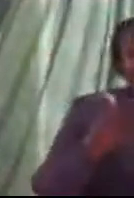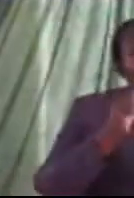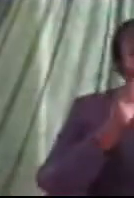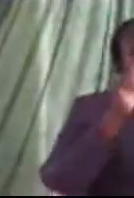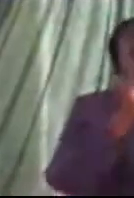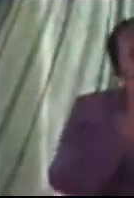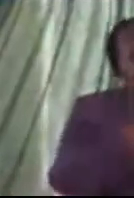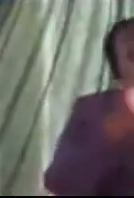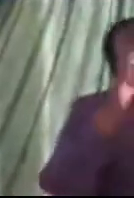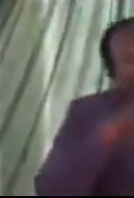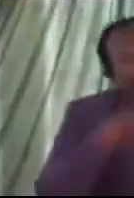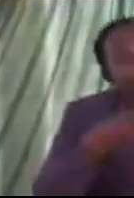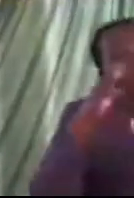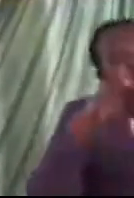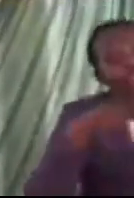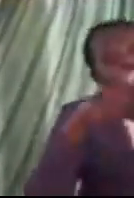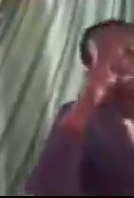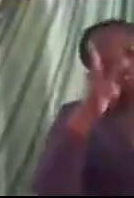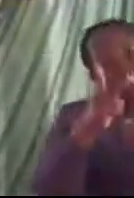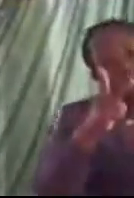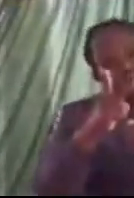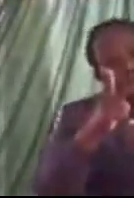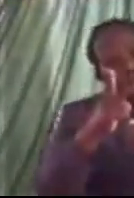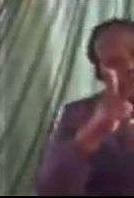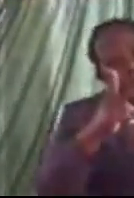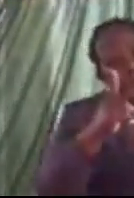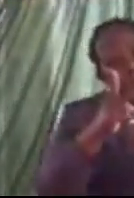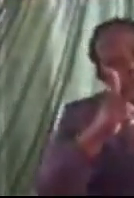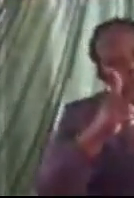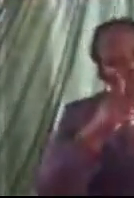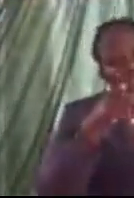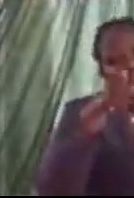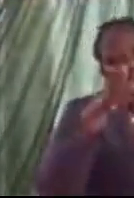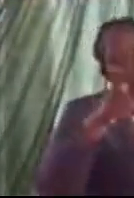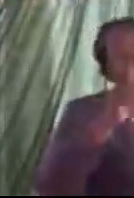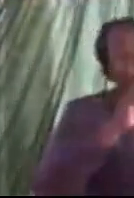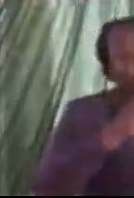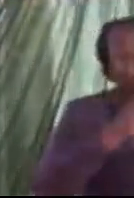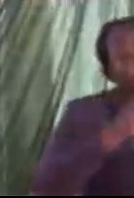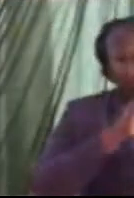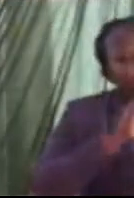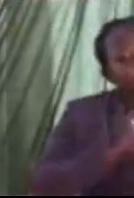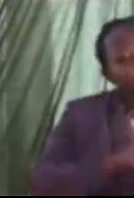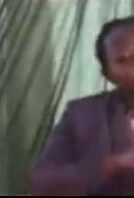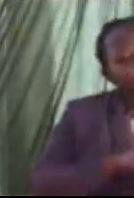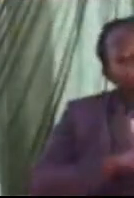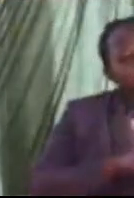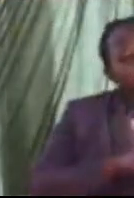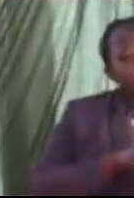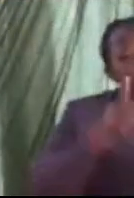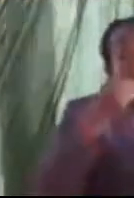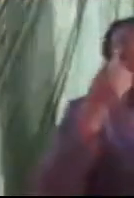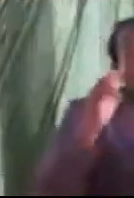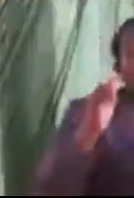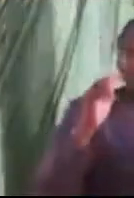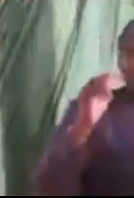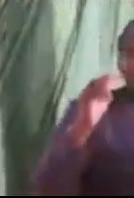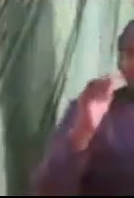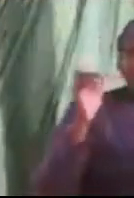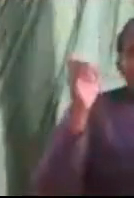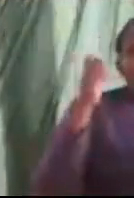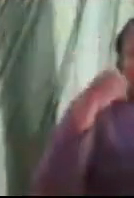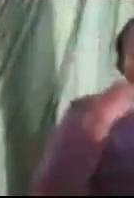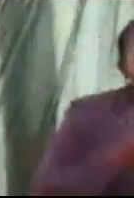And I think for Kenyans, that period is very, it's one of the turbulent times in Kenya,